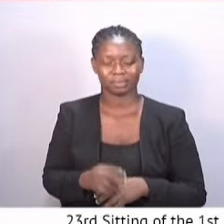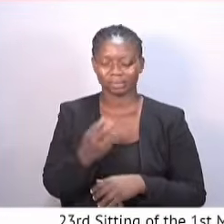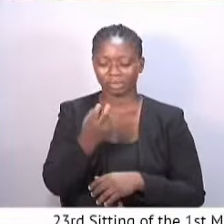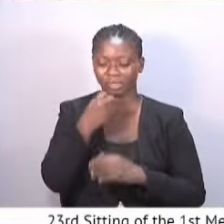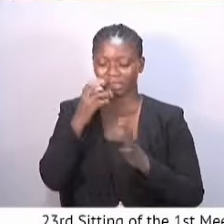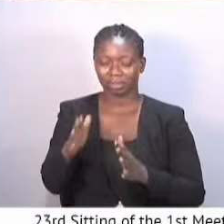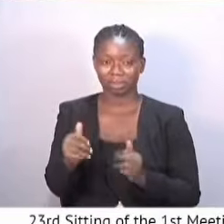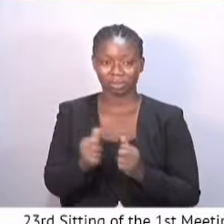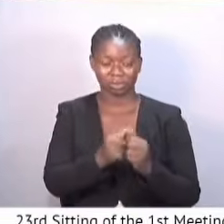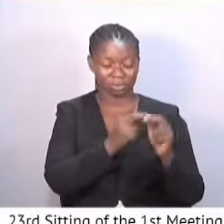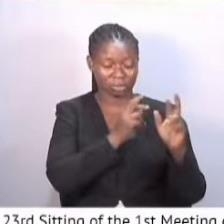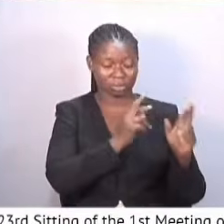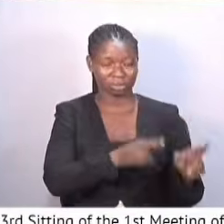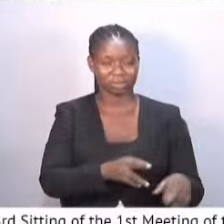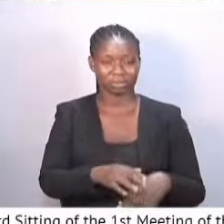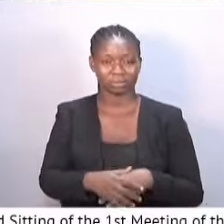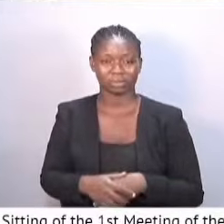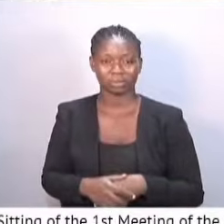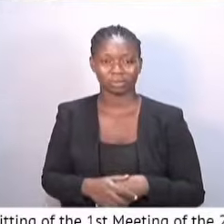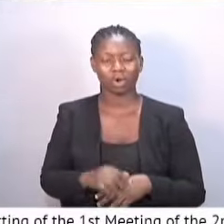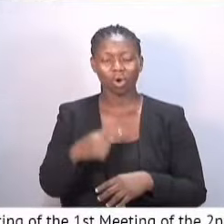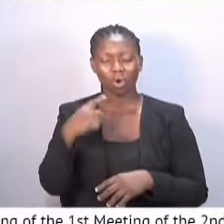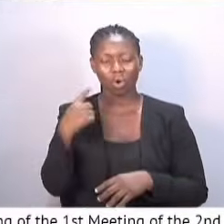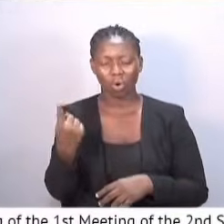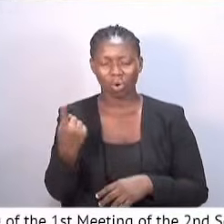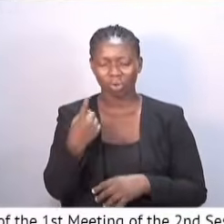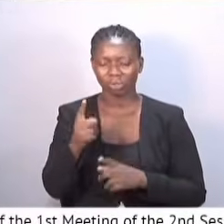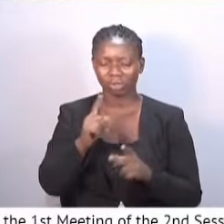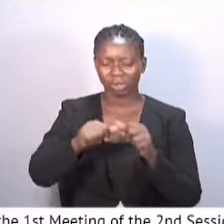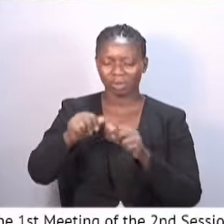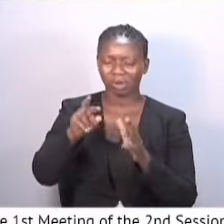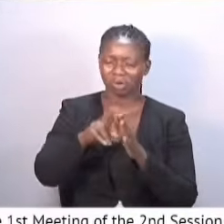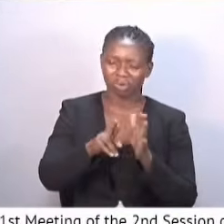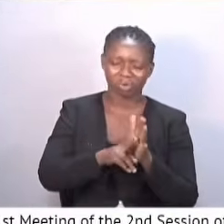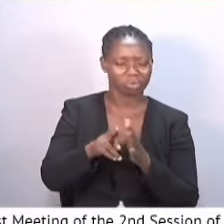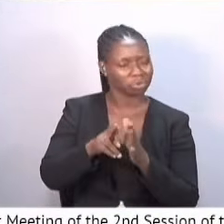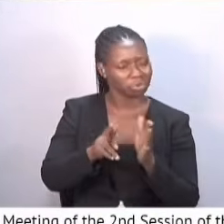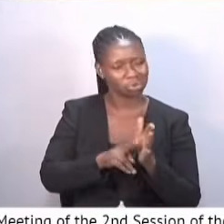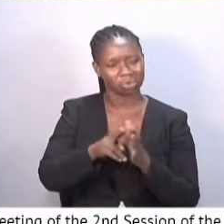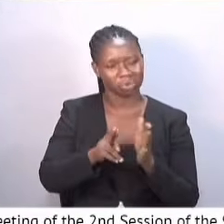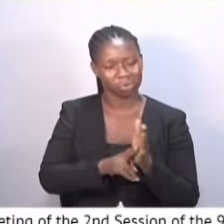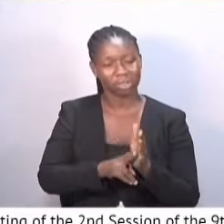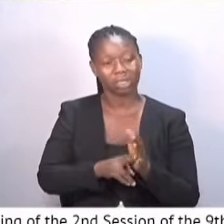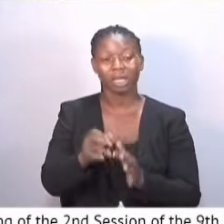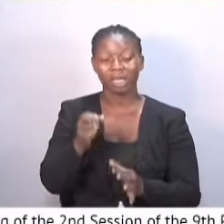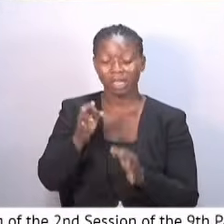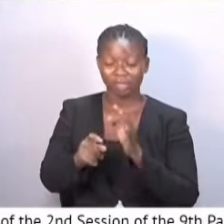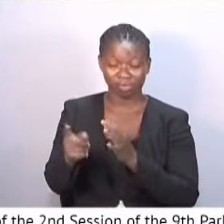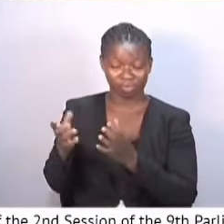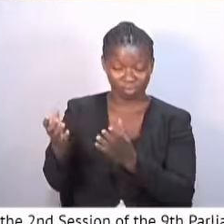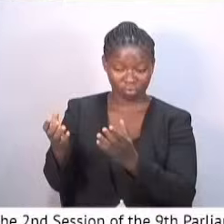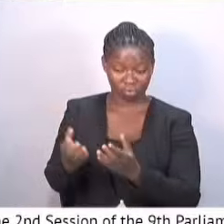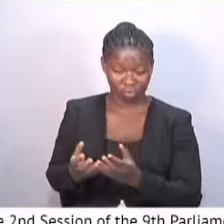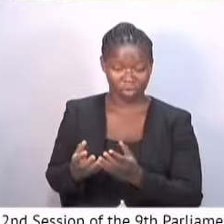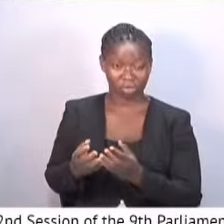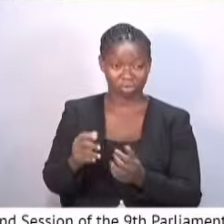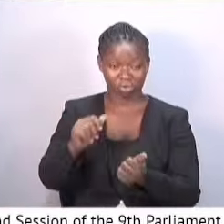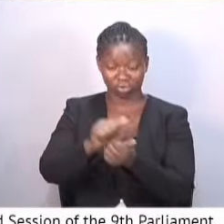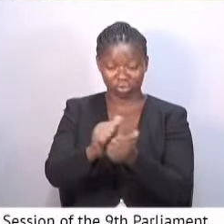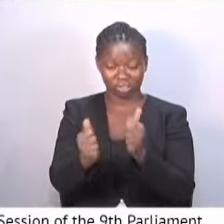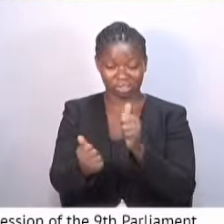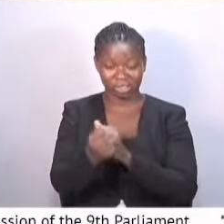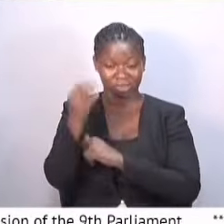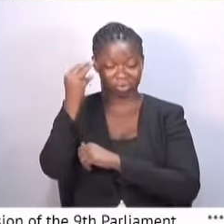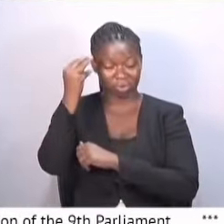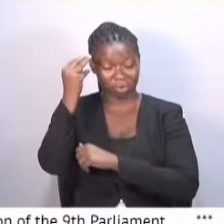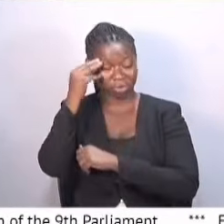Speaker, with respect, we've always been talking about rules. Mr. Speaker, if you want to change your